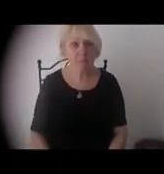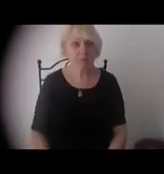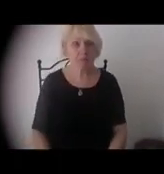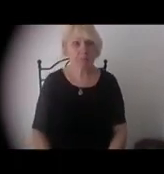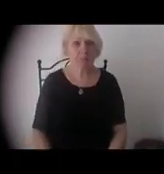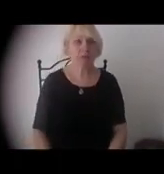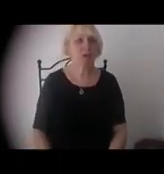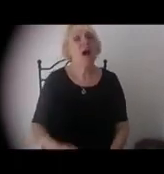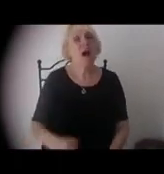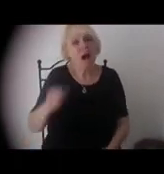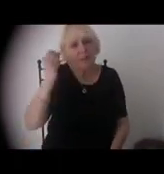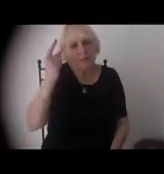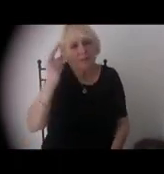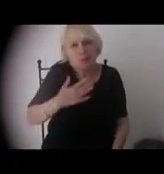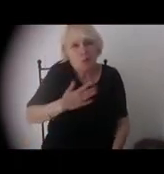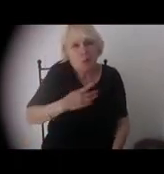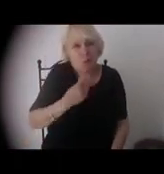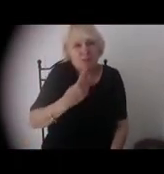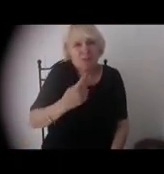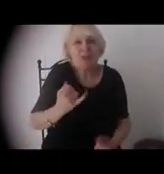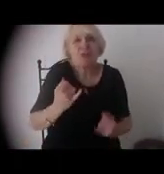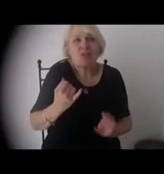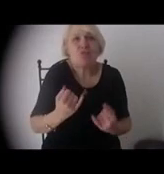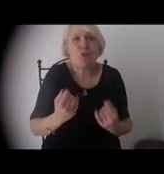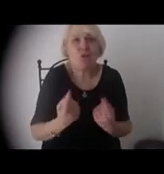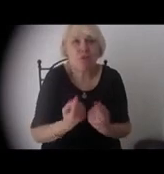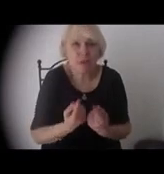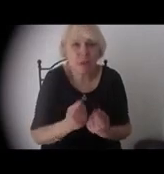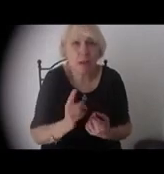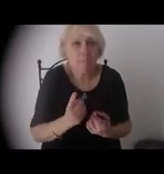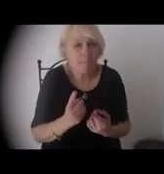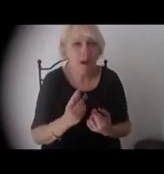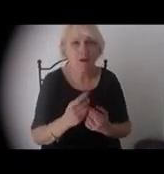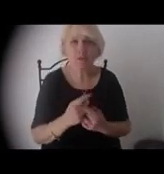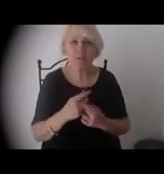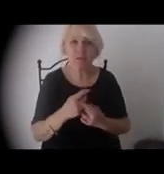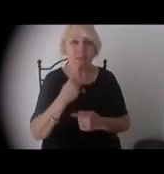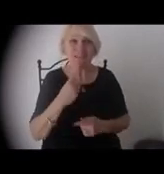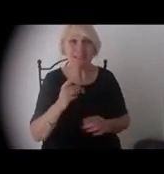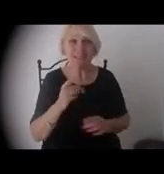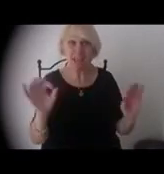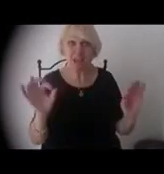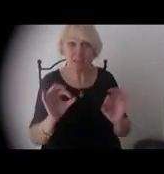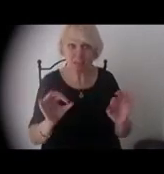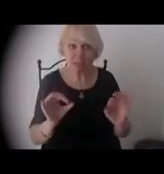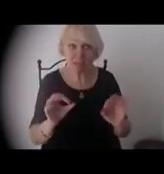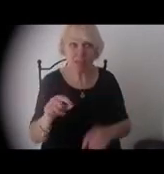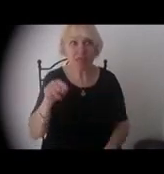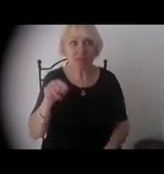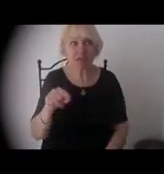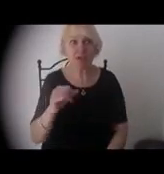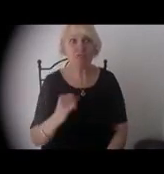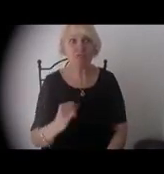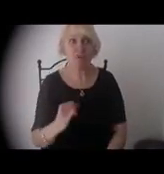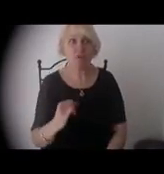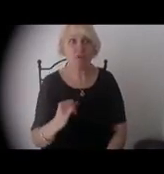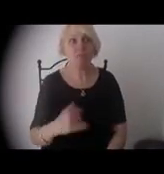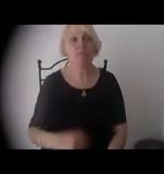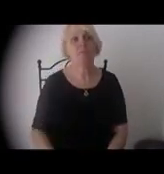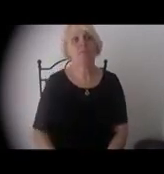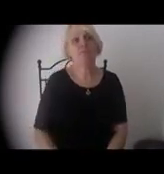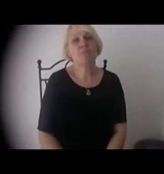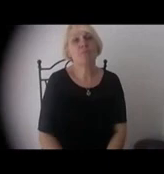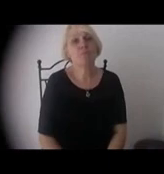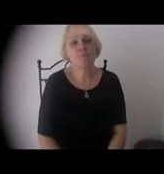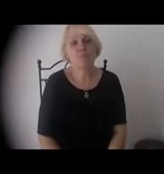saying the wrong thing, but probably here the wrong thing to say is nothing. And anything you do say will be better than saying nothing. And I